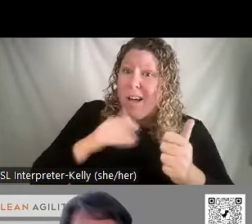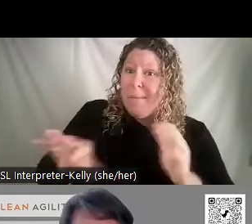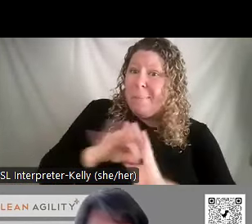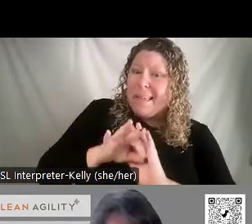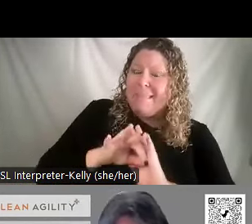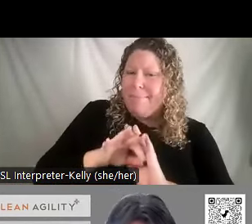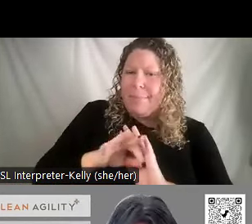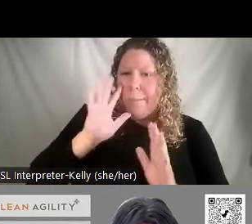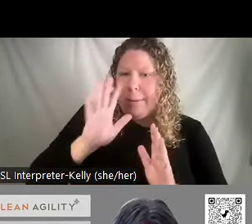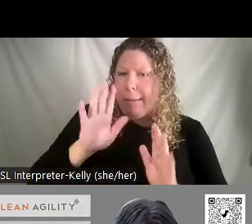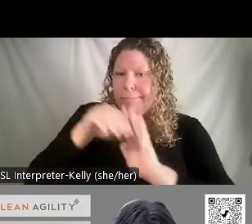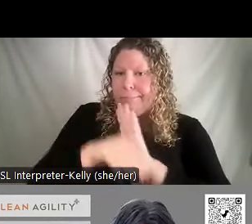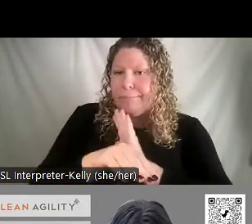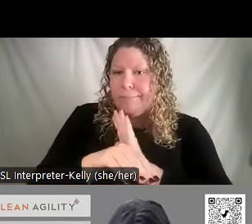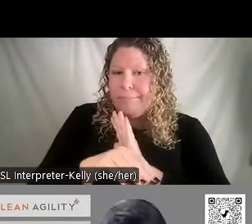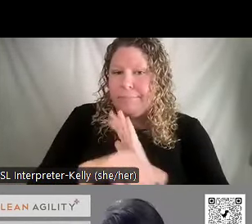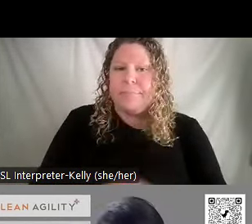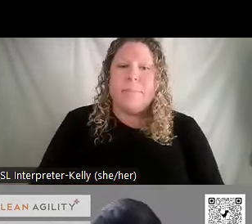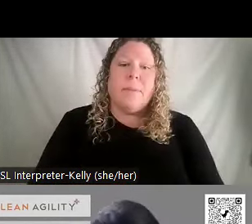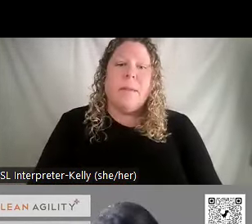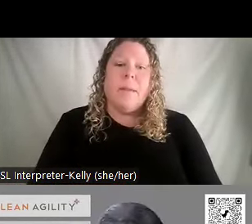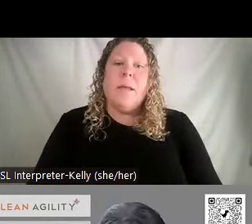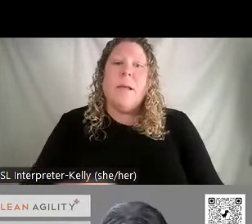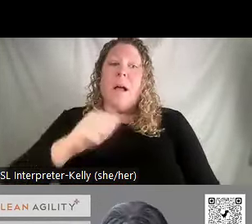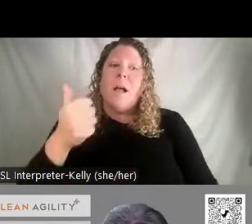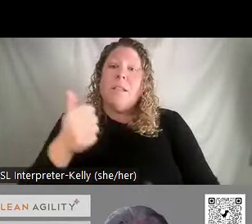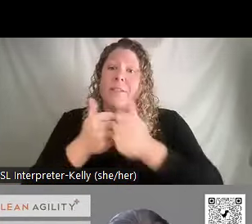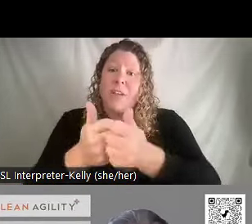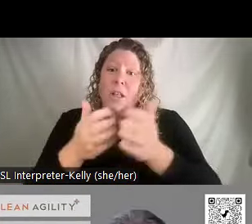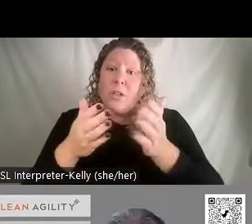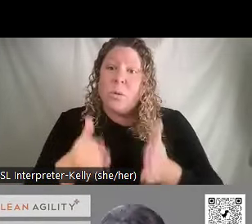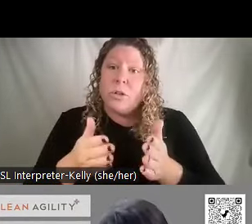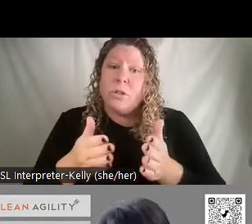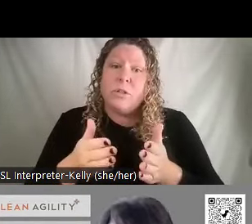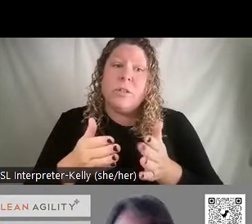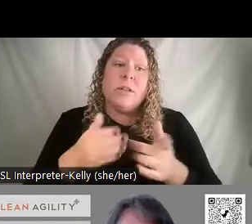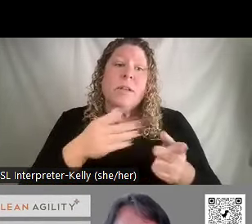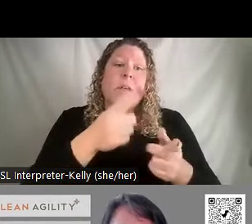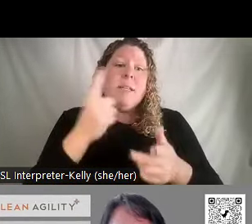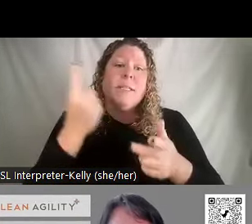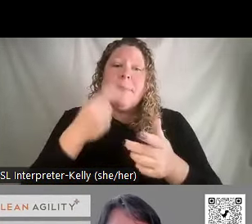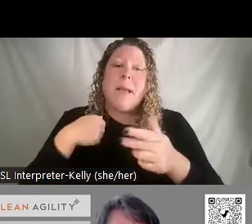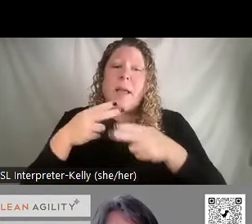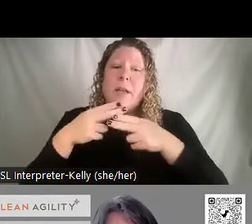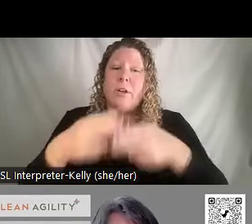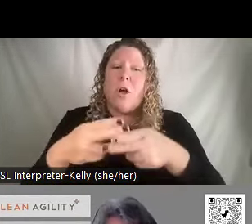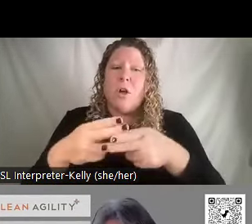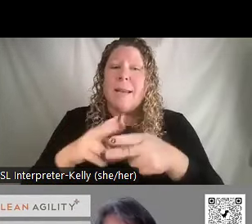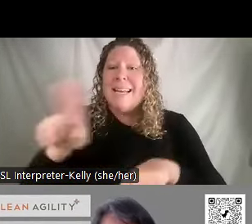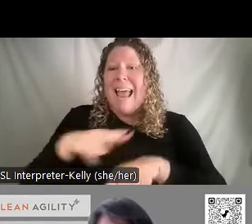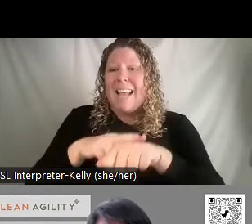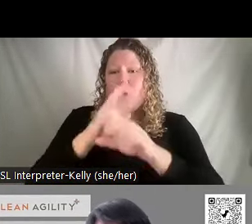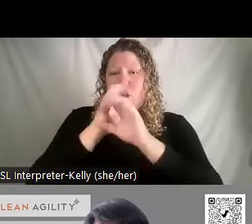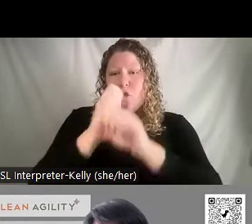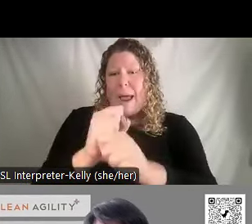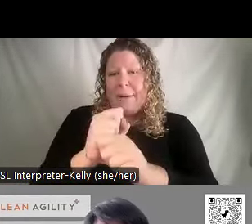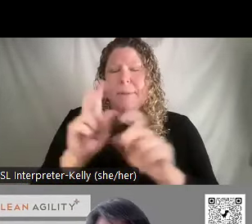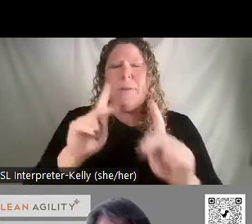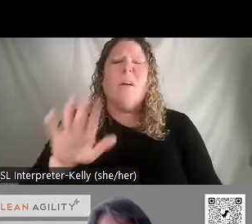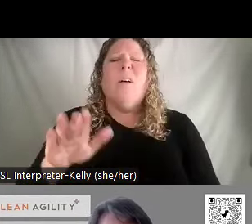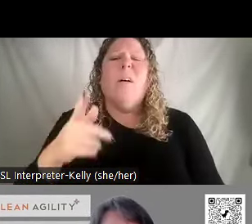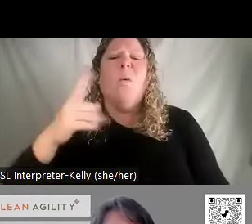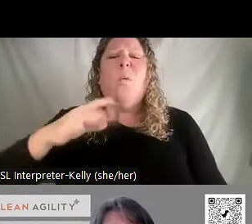creating followership is addressing what we call natural attractors, or the what's in it for me. There's a little video, there's a tag